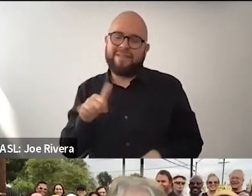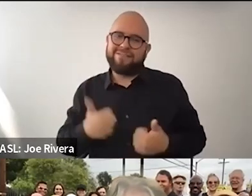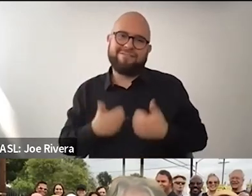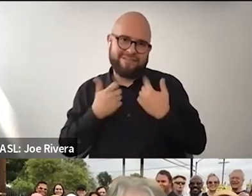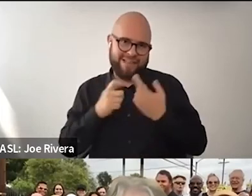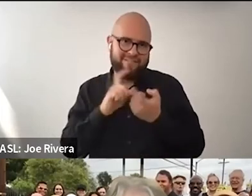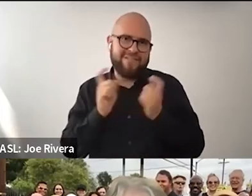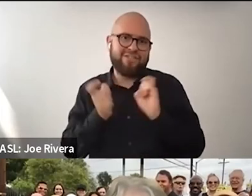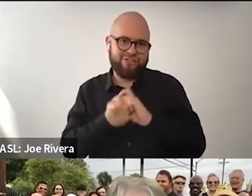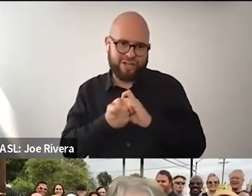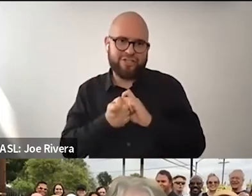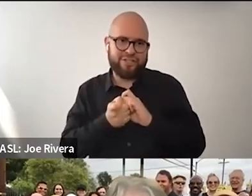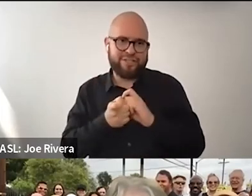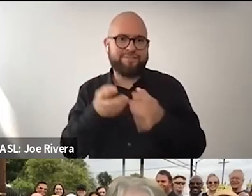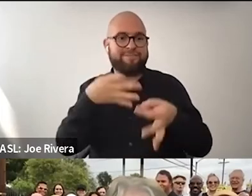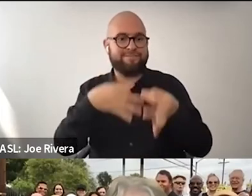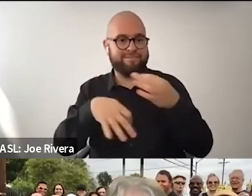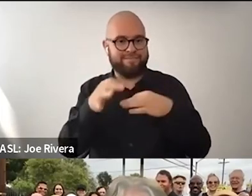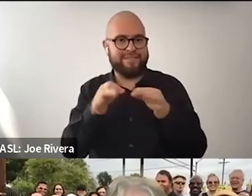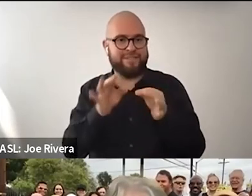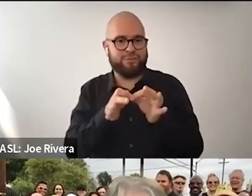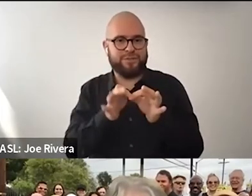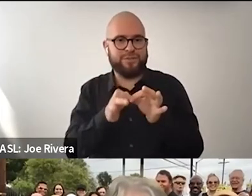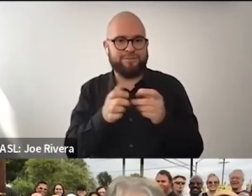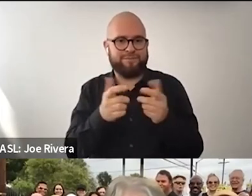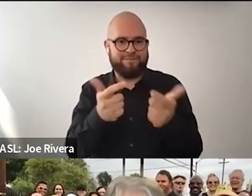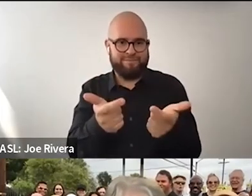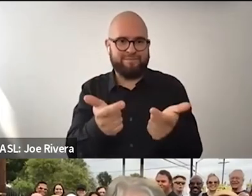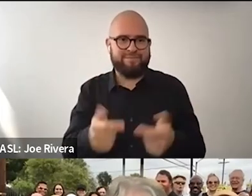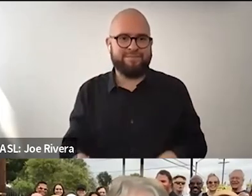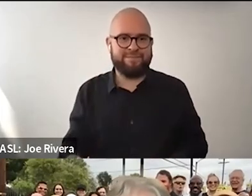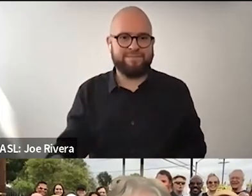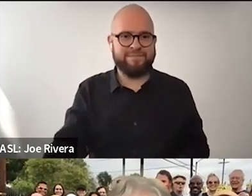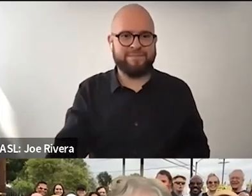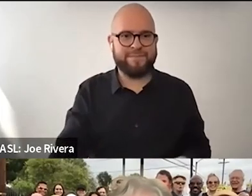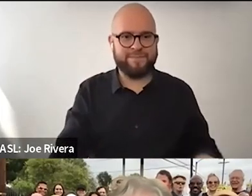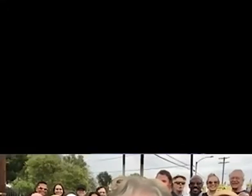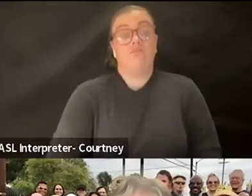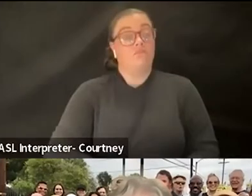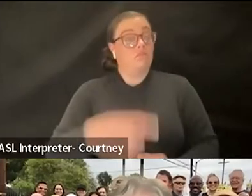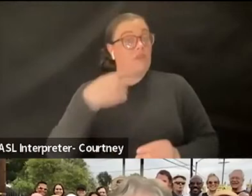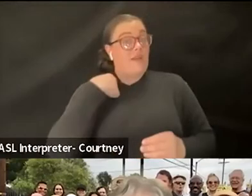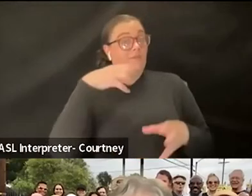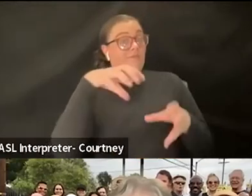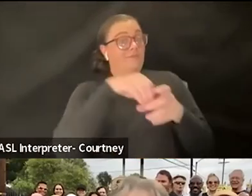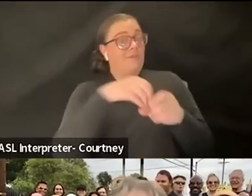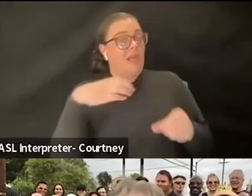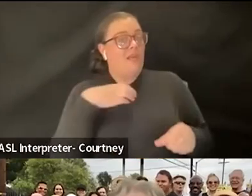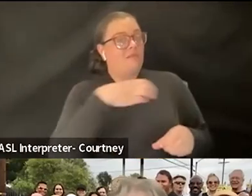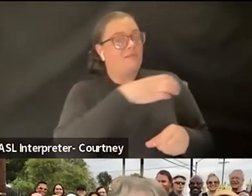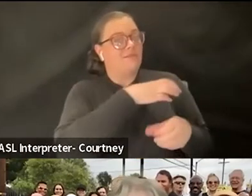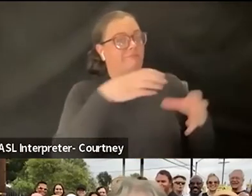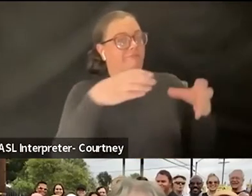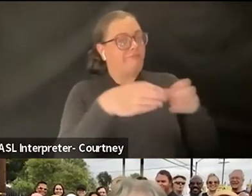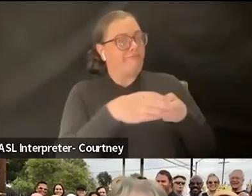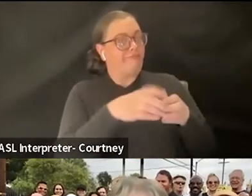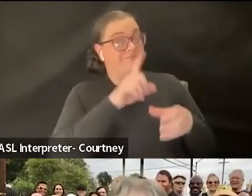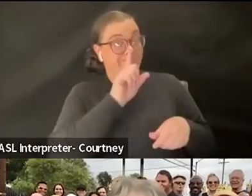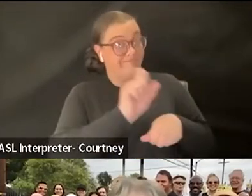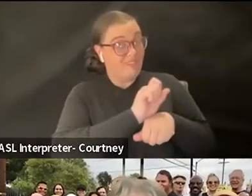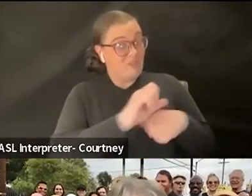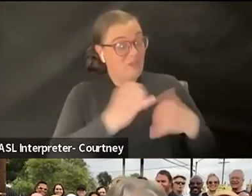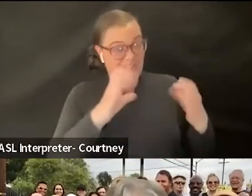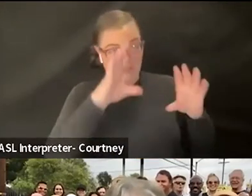to a group. I've been sitting on a committee that's actually reaching out to the hip hop community, because I